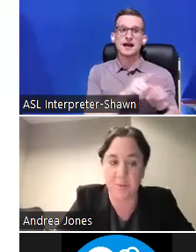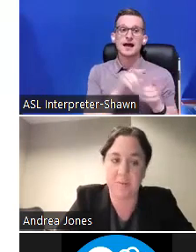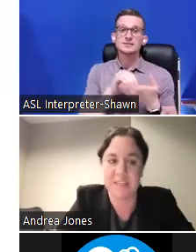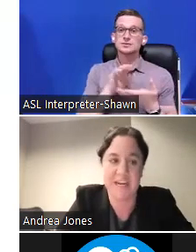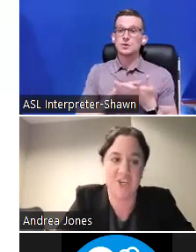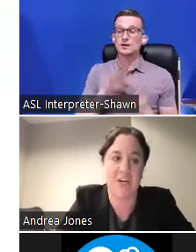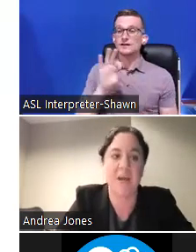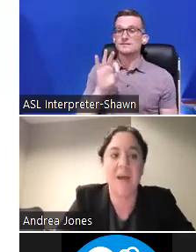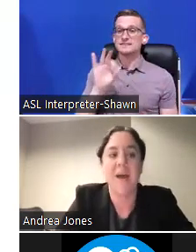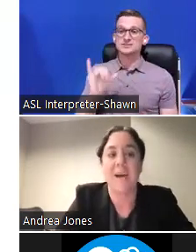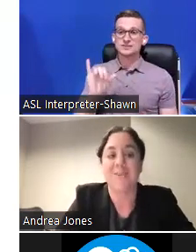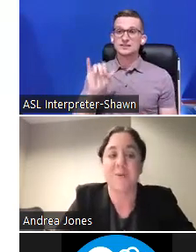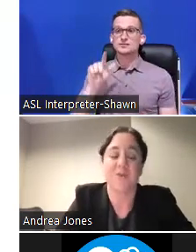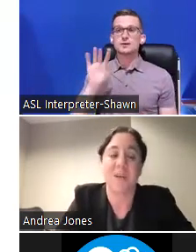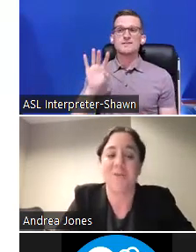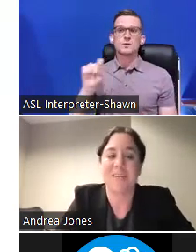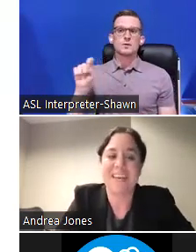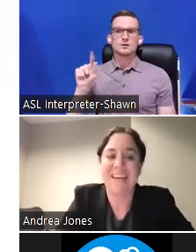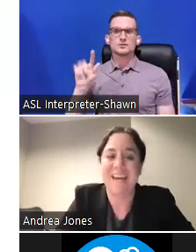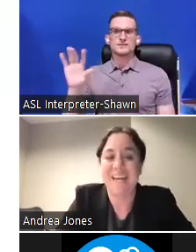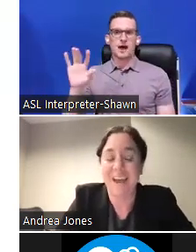year implementation. House Bill